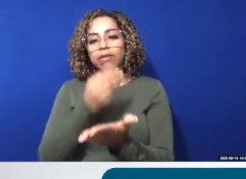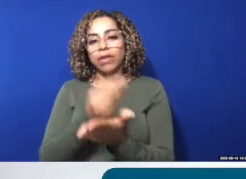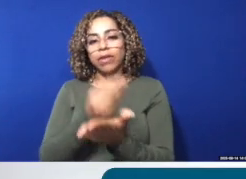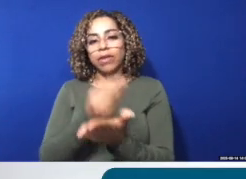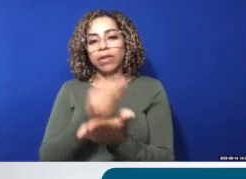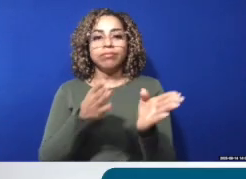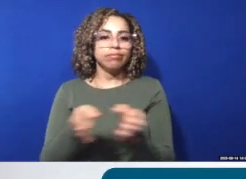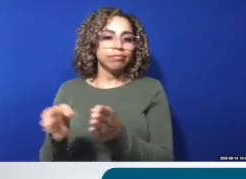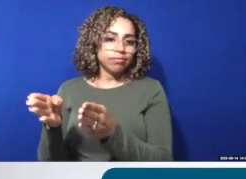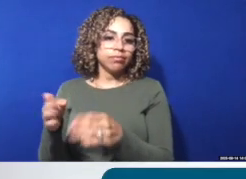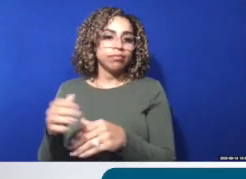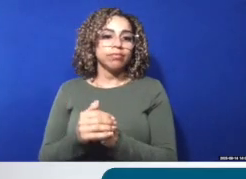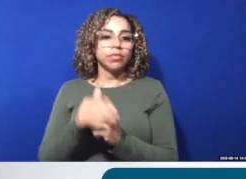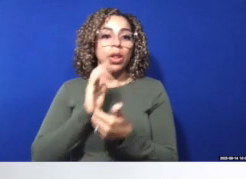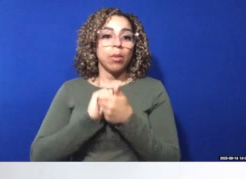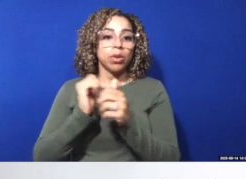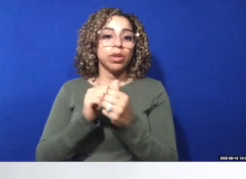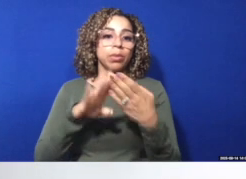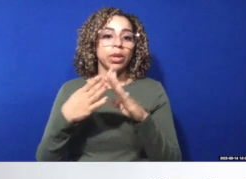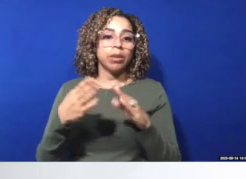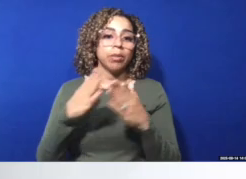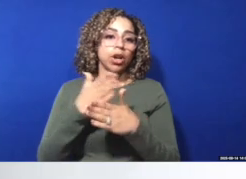agencies. Next slide.